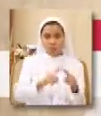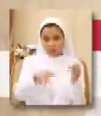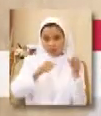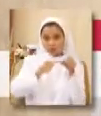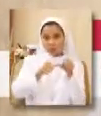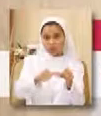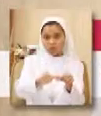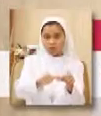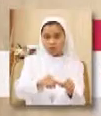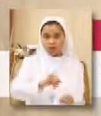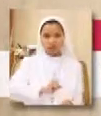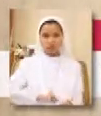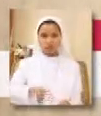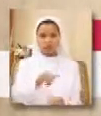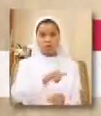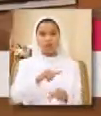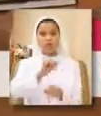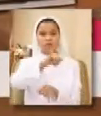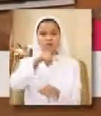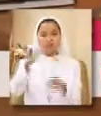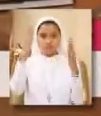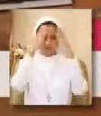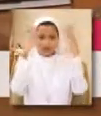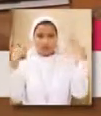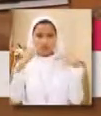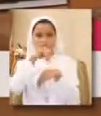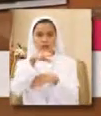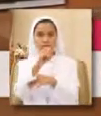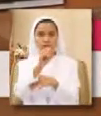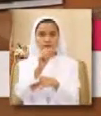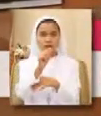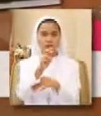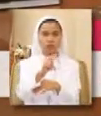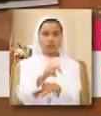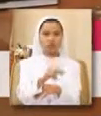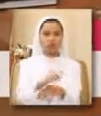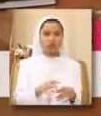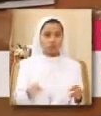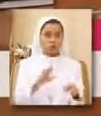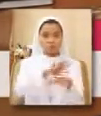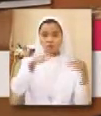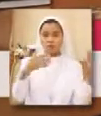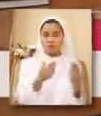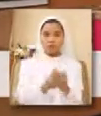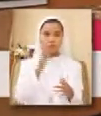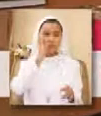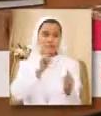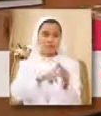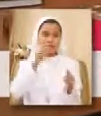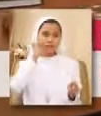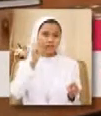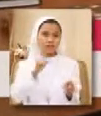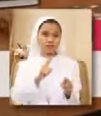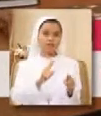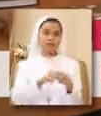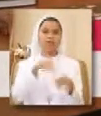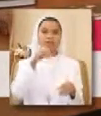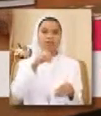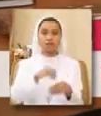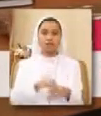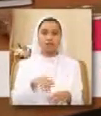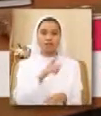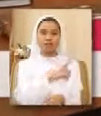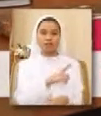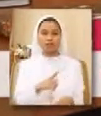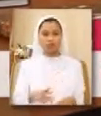of yes, many yes, sisters. I'm right. a Sister Joan Claire. Actually, Sister, we're all brothers and sisters in the Lord, right? Correct. Yes. But you know, Sister, I'm